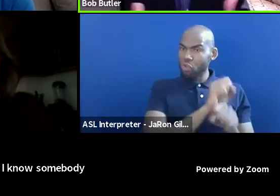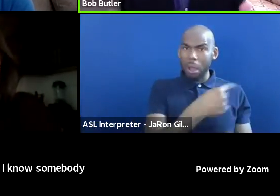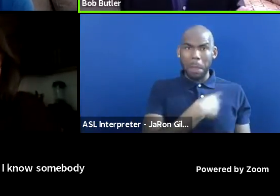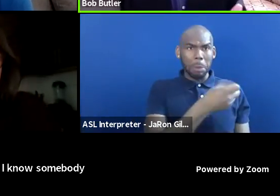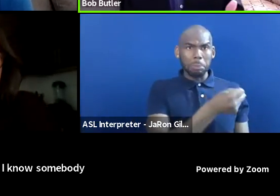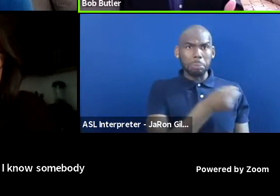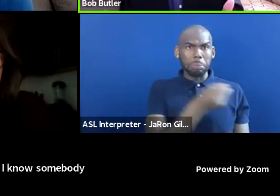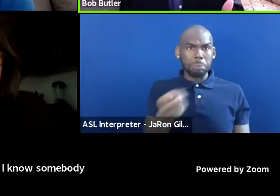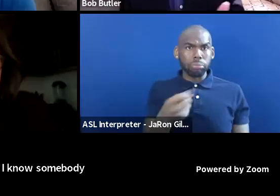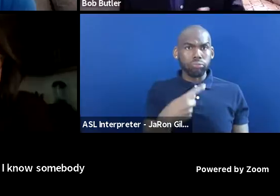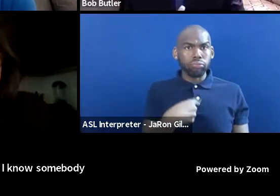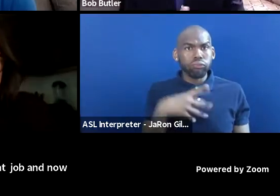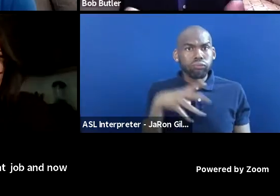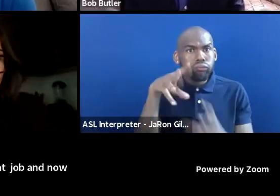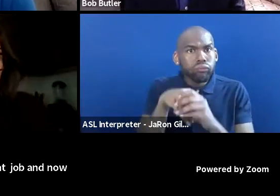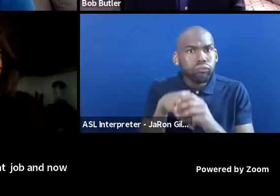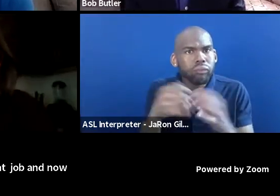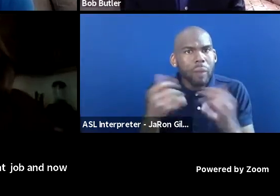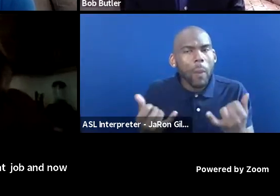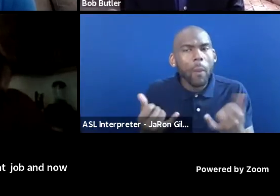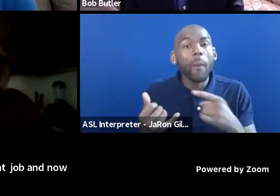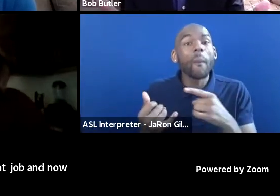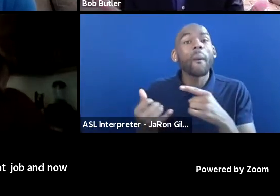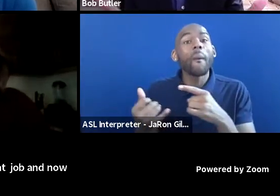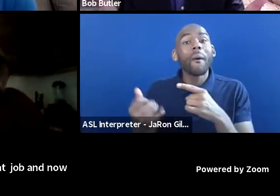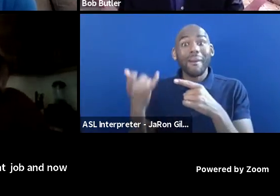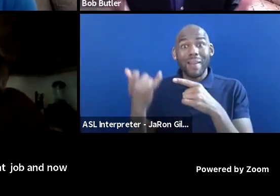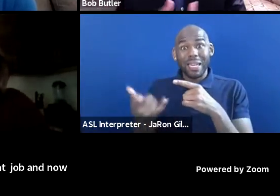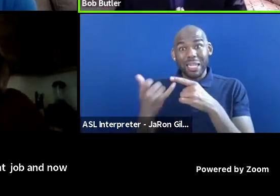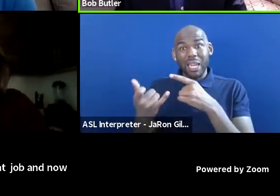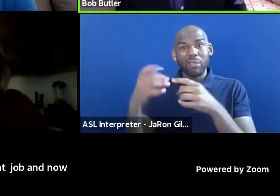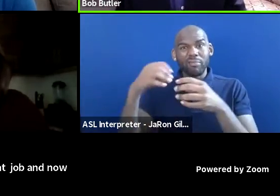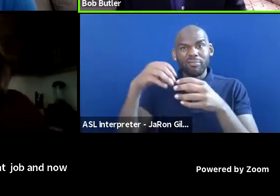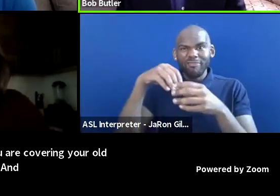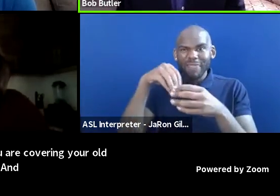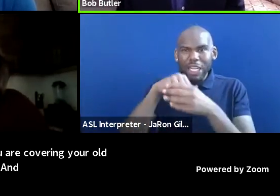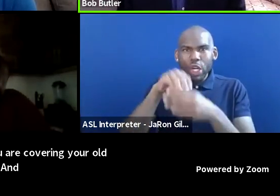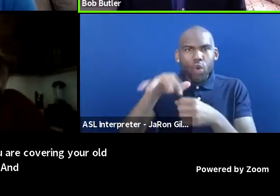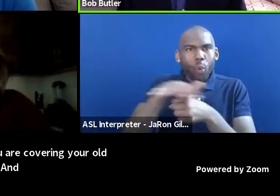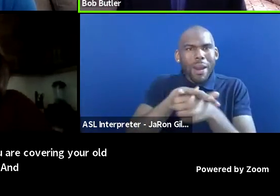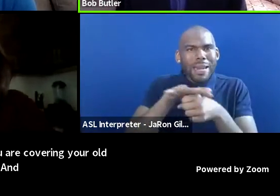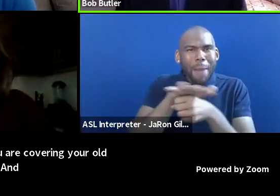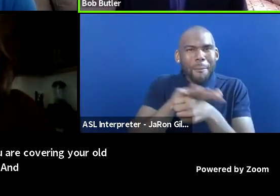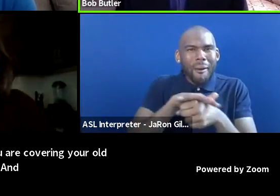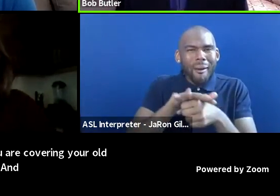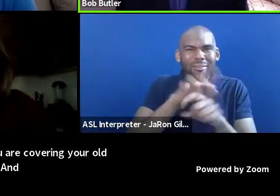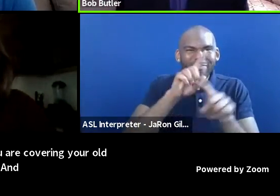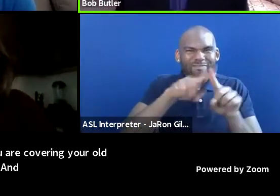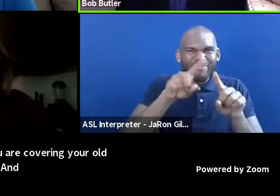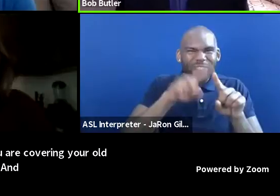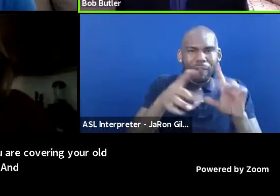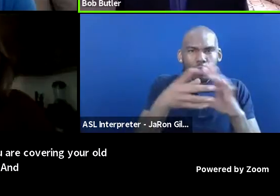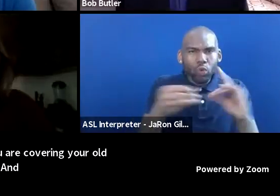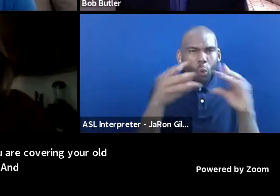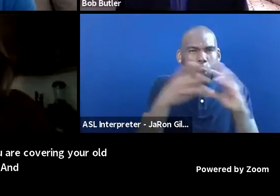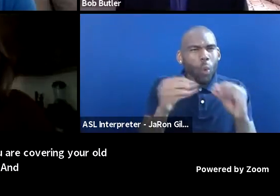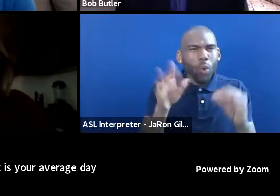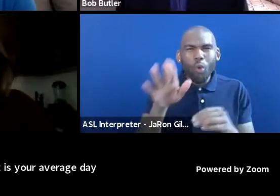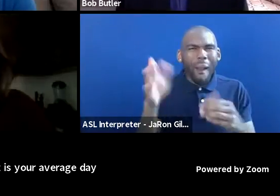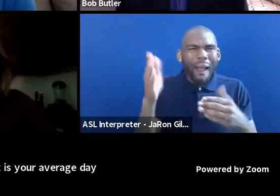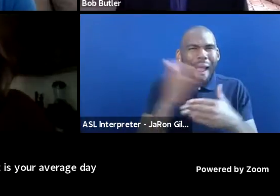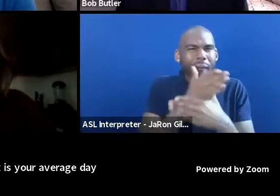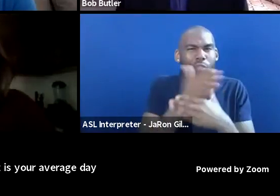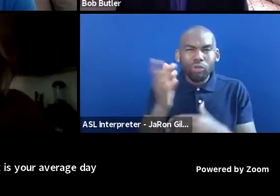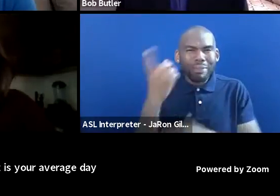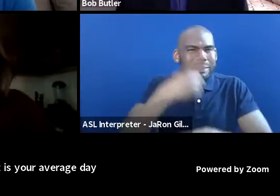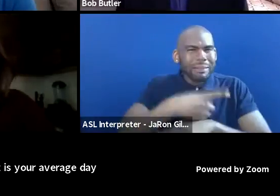old neighborhood, covering different stories. I mean, what's your average day like? Yeah, so